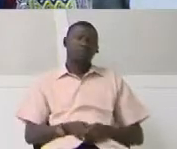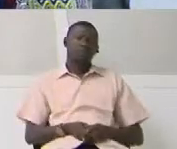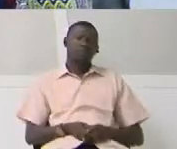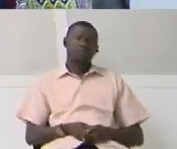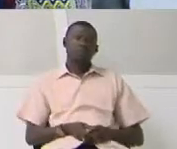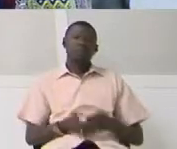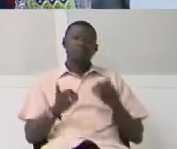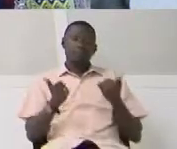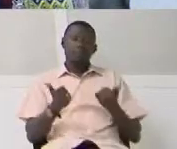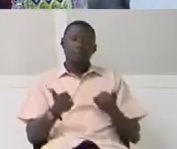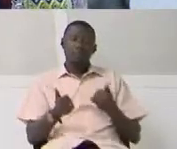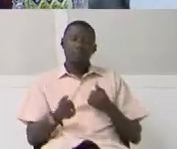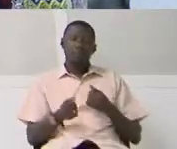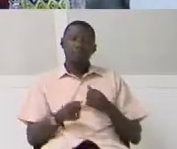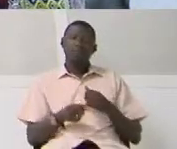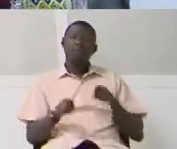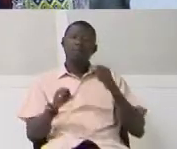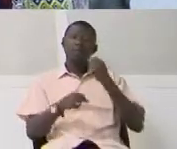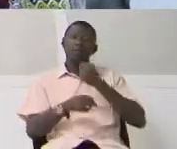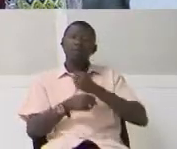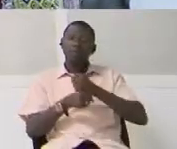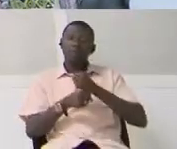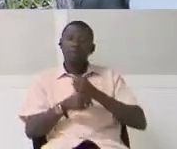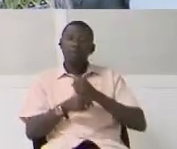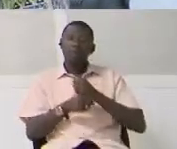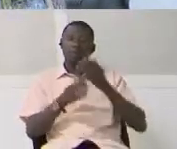am creating a skill center for